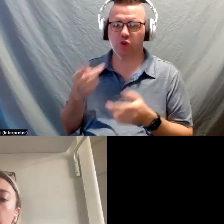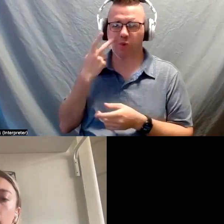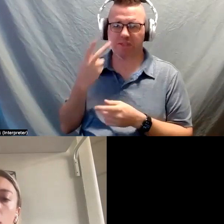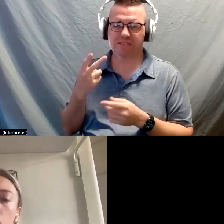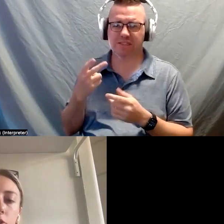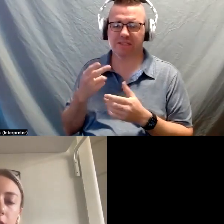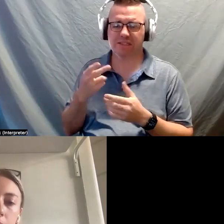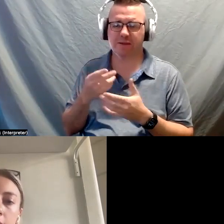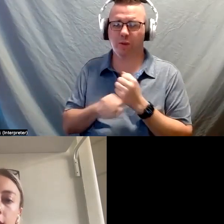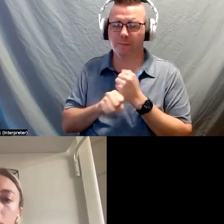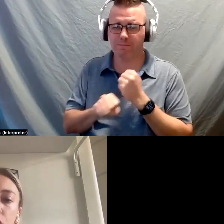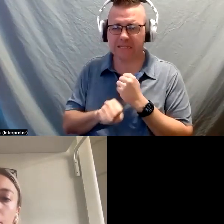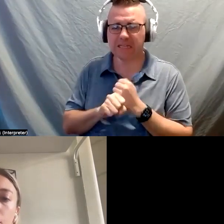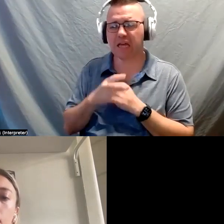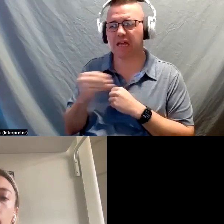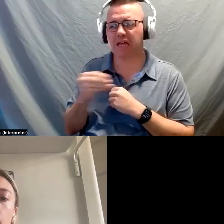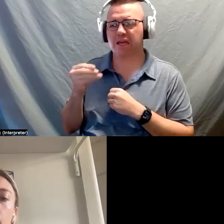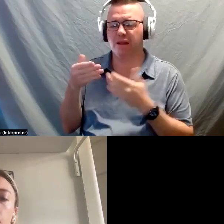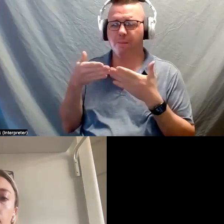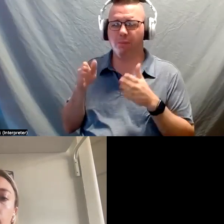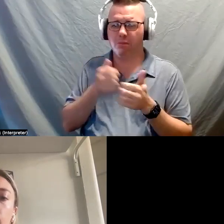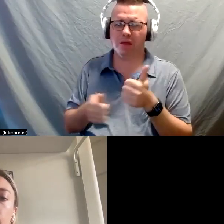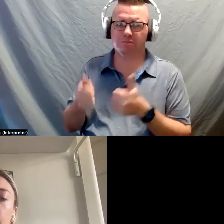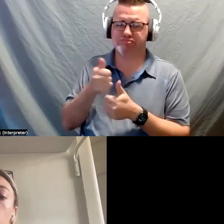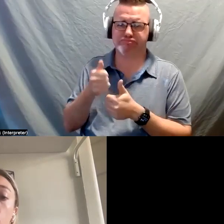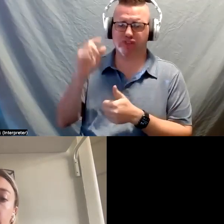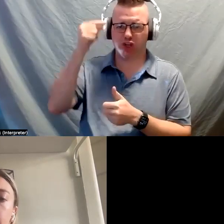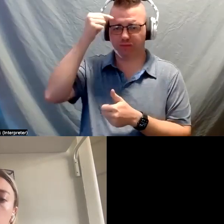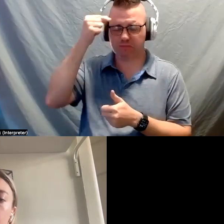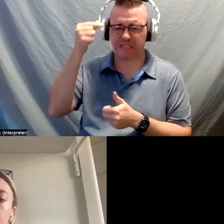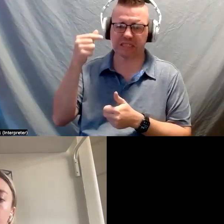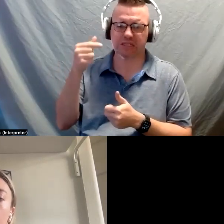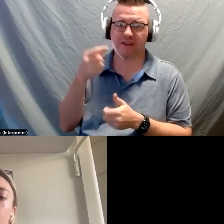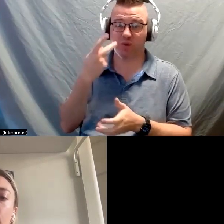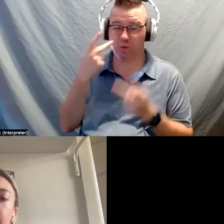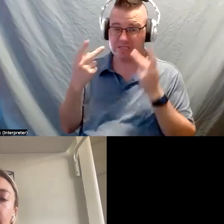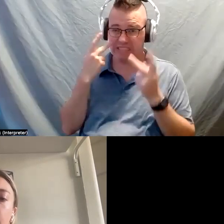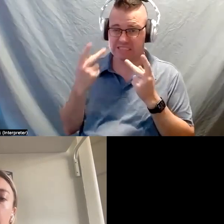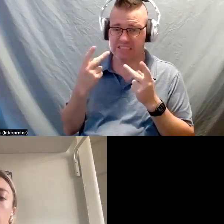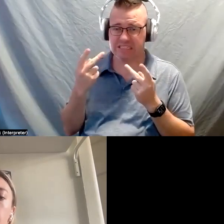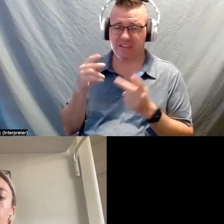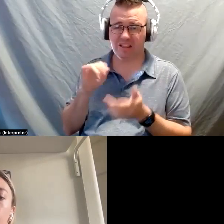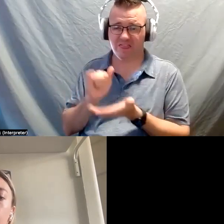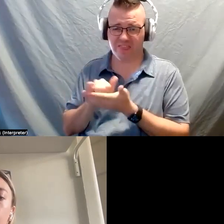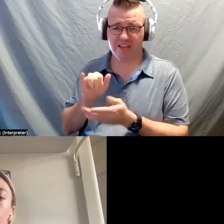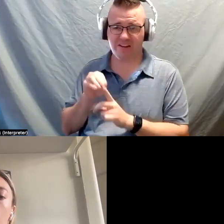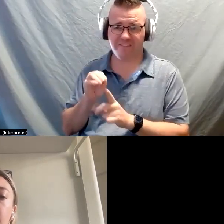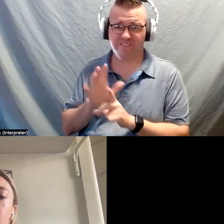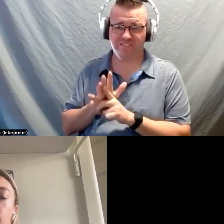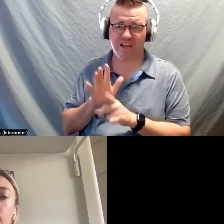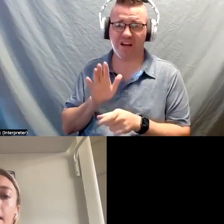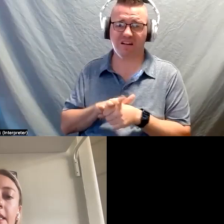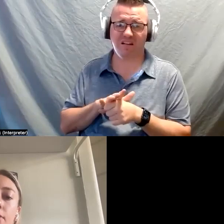and the media, or just even in general, that you've seen and witnessed have affected